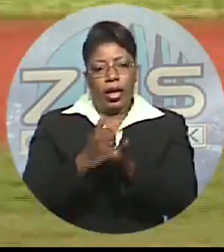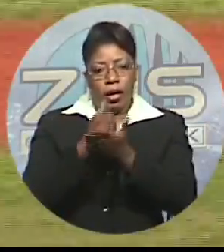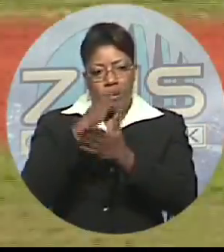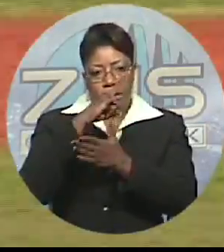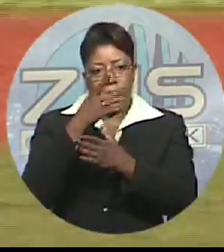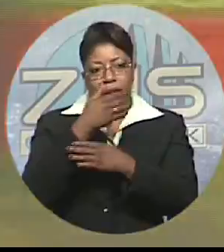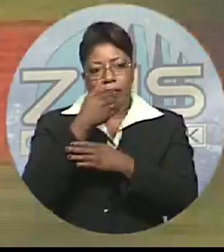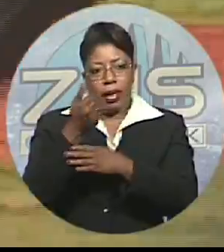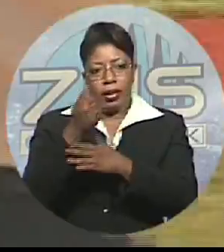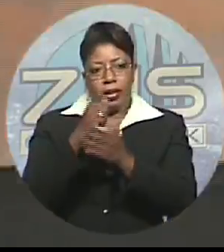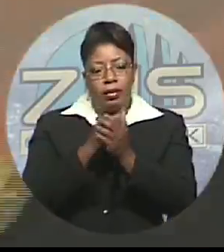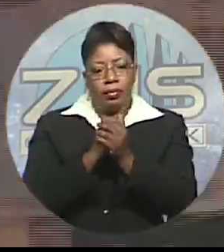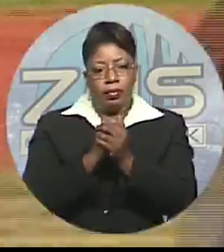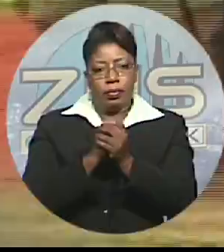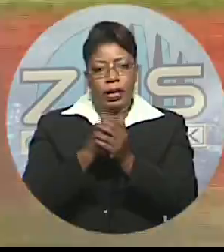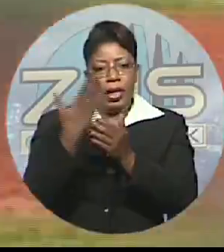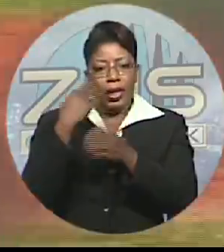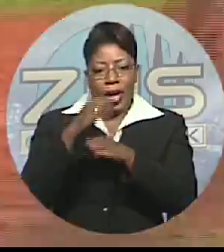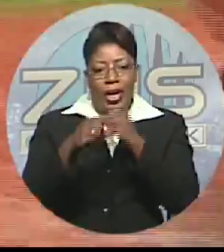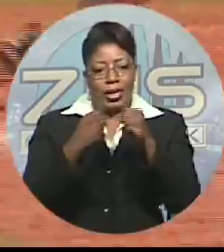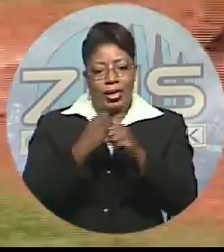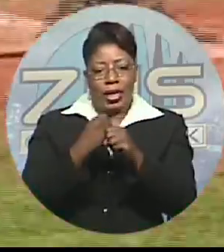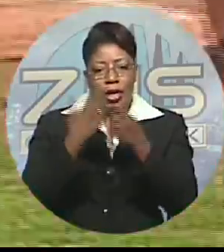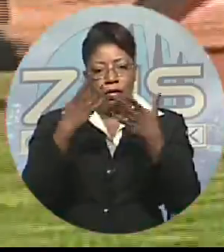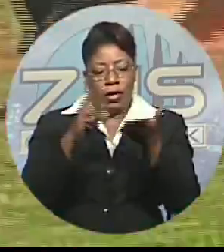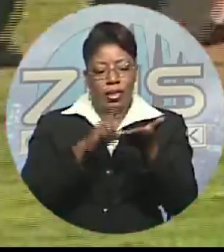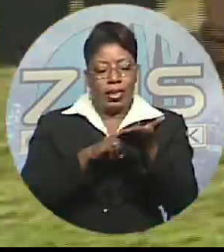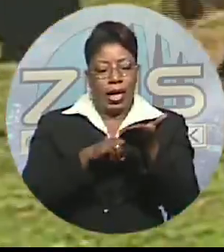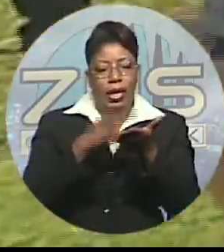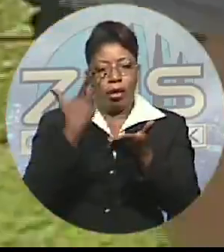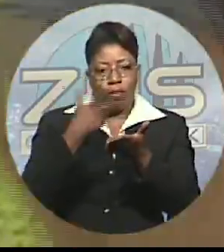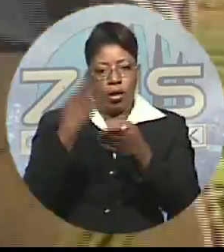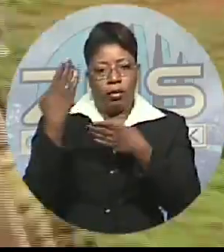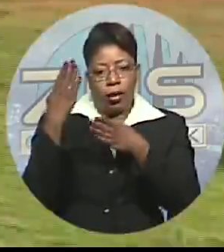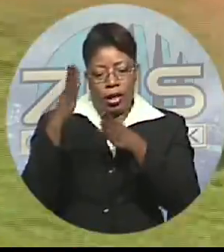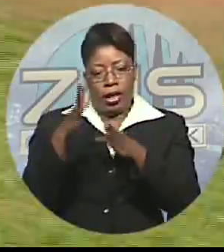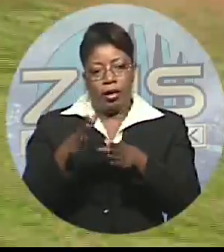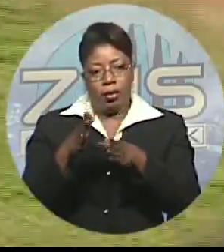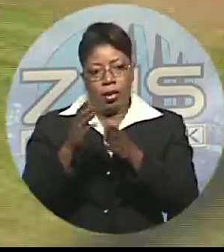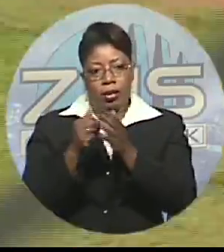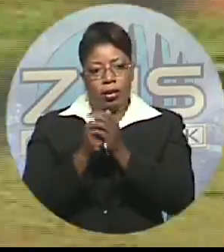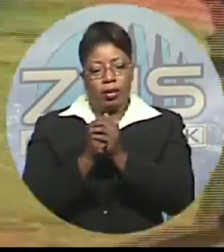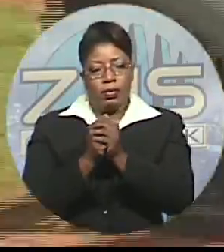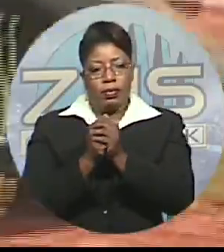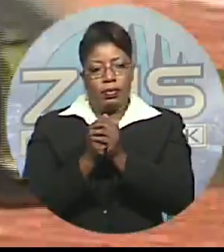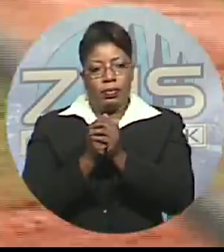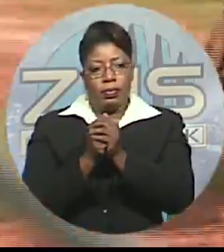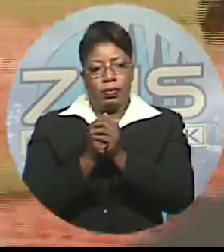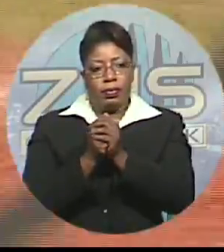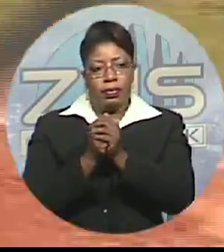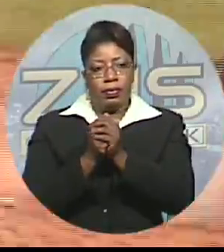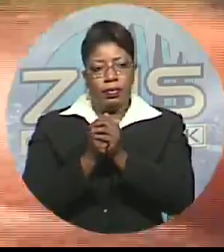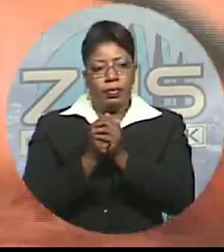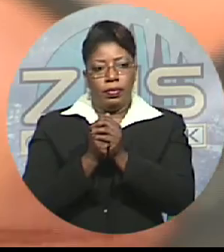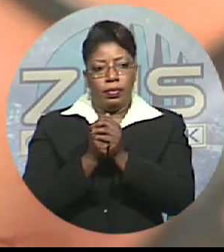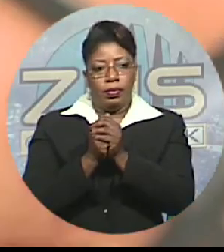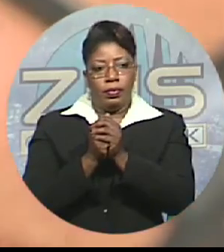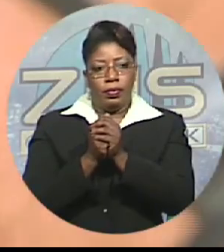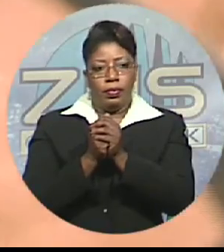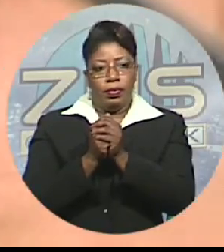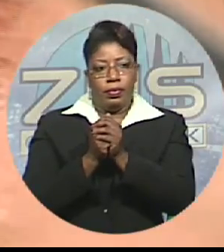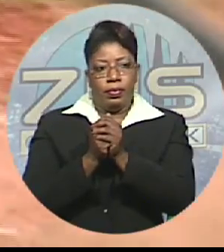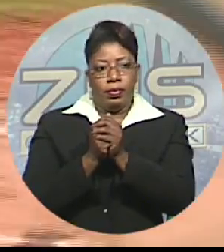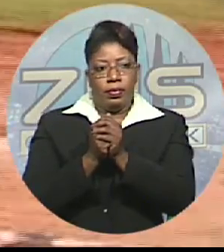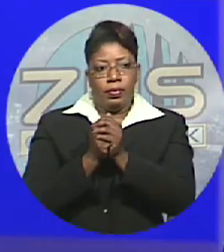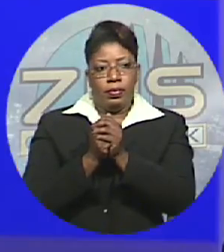year, the Reds signed 3 Bahamians. Hopefully a few more can ink their name on the dotted line. For ZNS Total Sports, I'm Charles